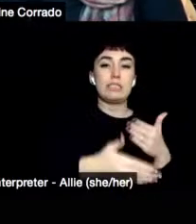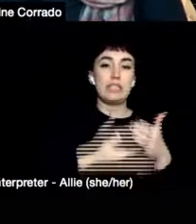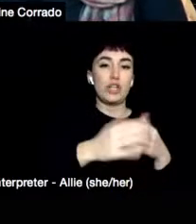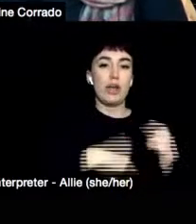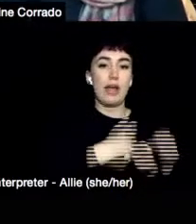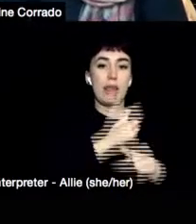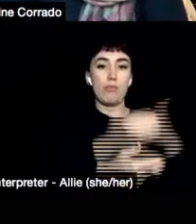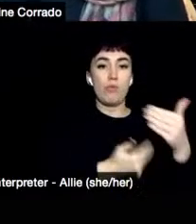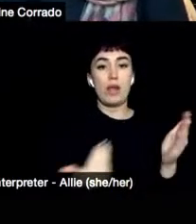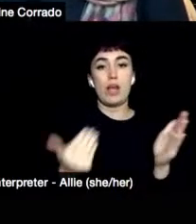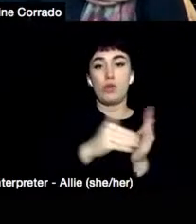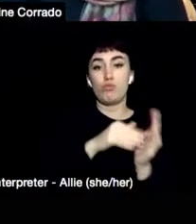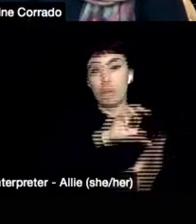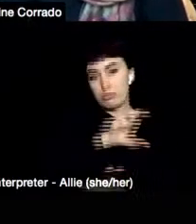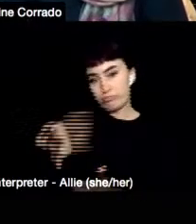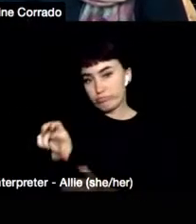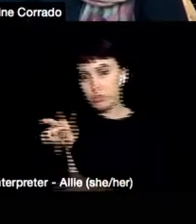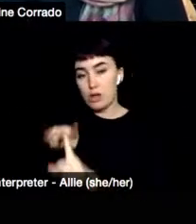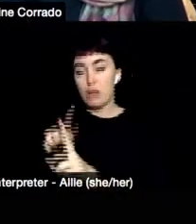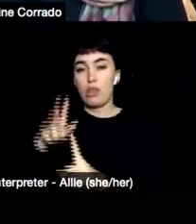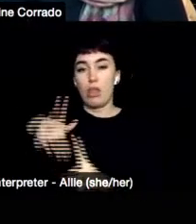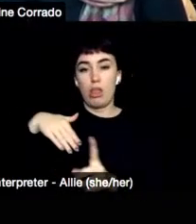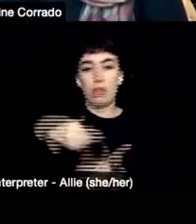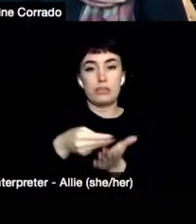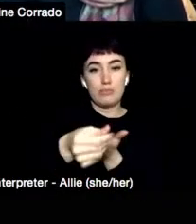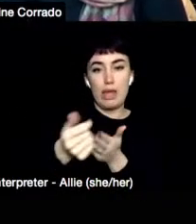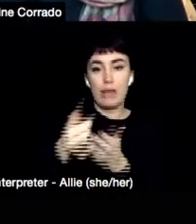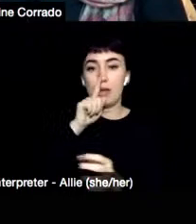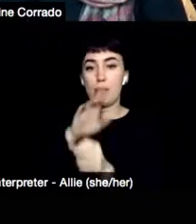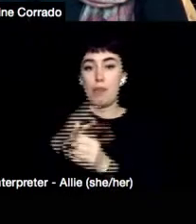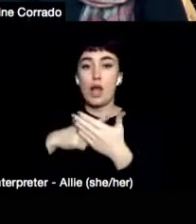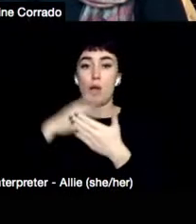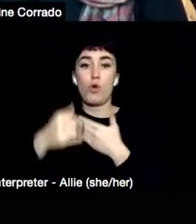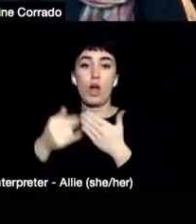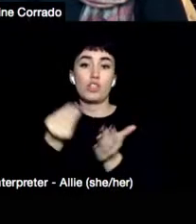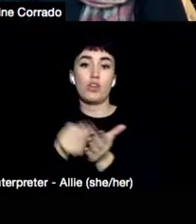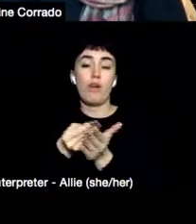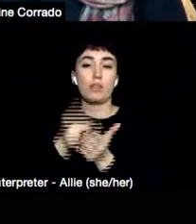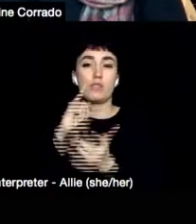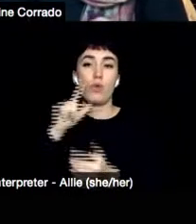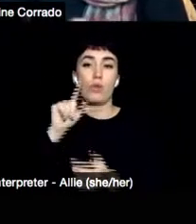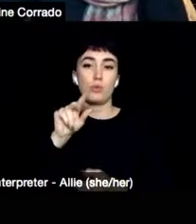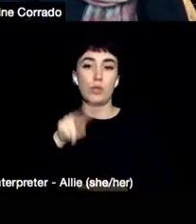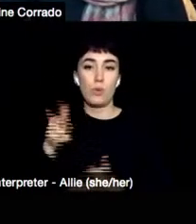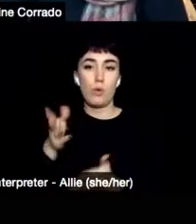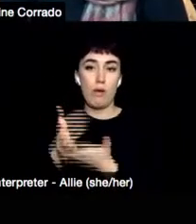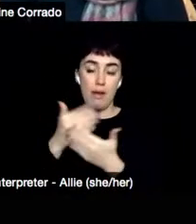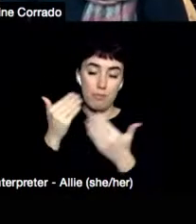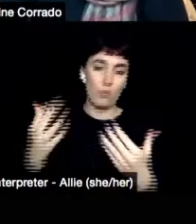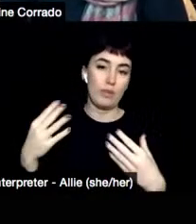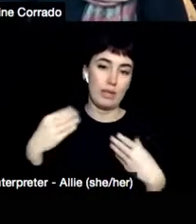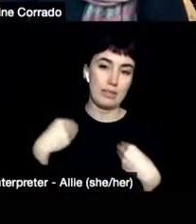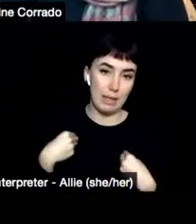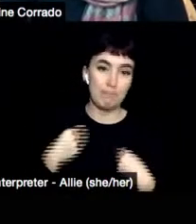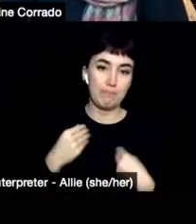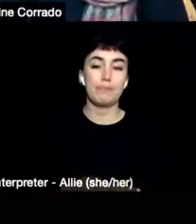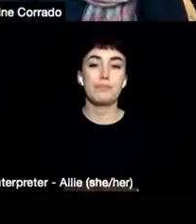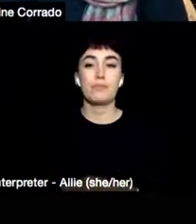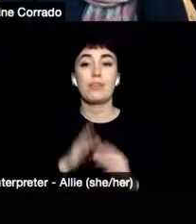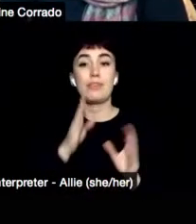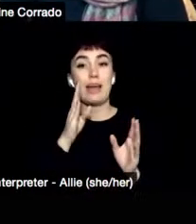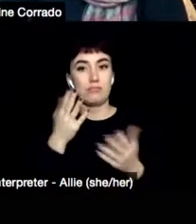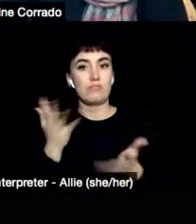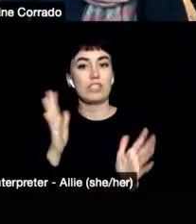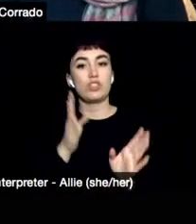and reappropriate unspent committed project funds to the 2022 budget. I move we adopt the resolution as prepared by the